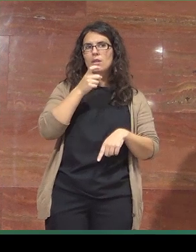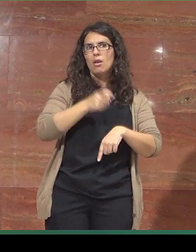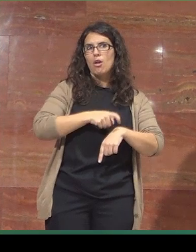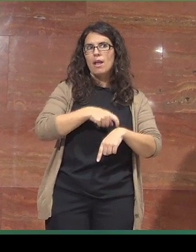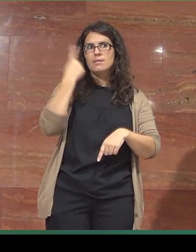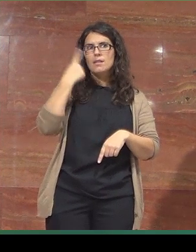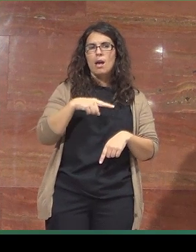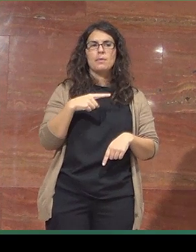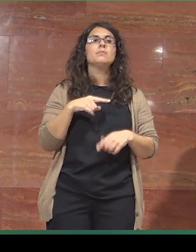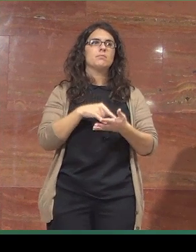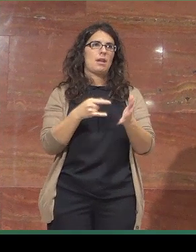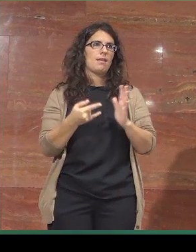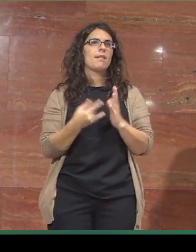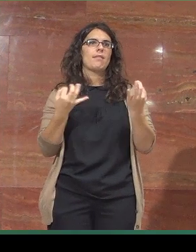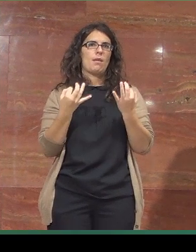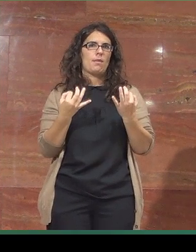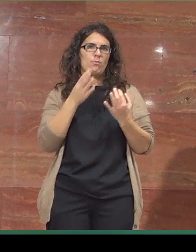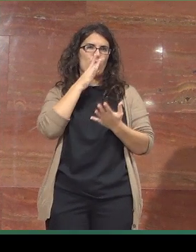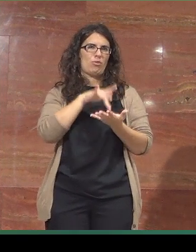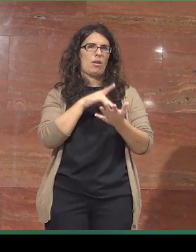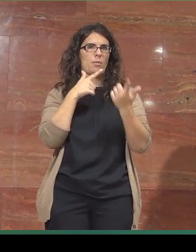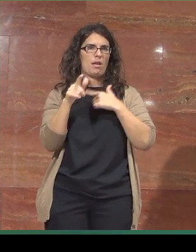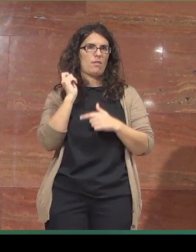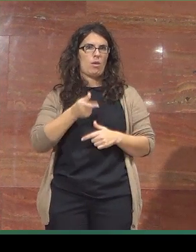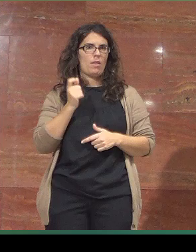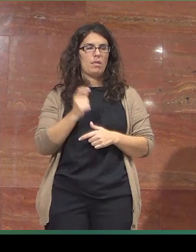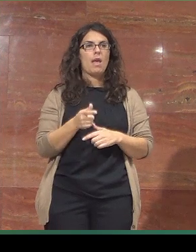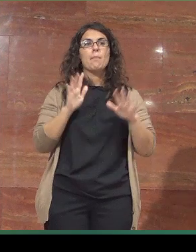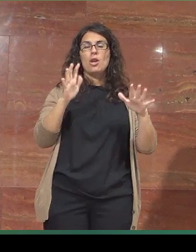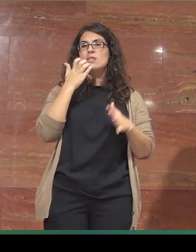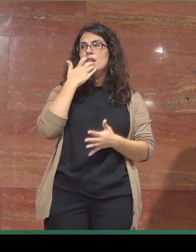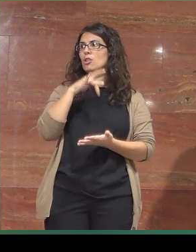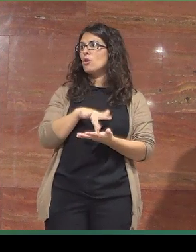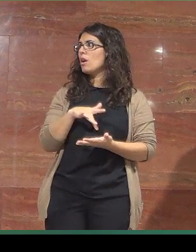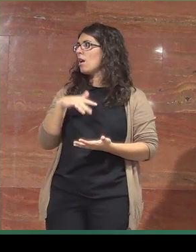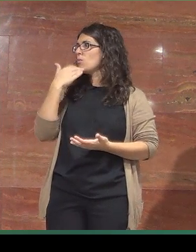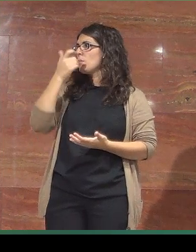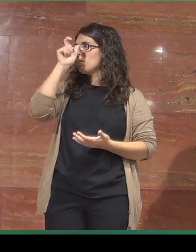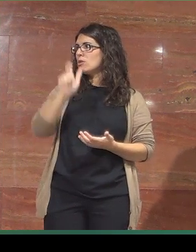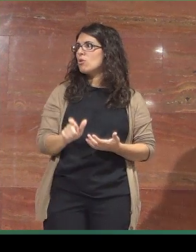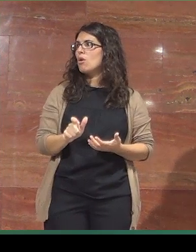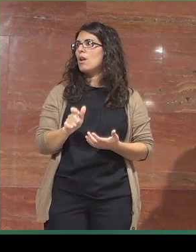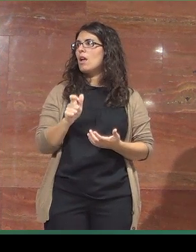anyone with a learning disability or a cognitive impairment, they become very challenging indeed.